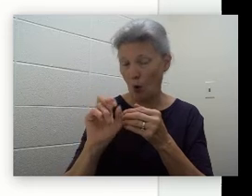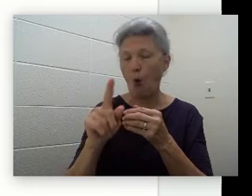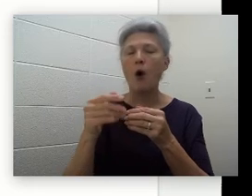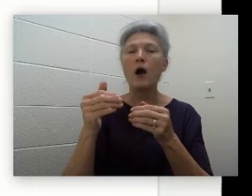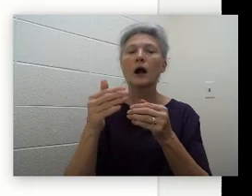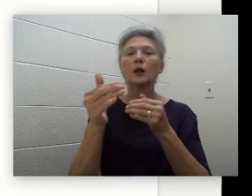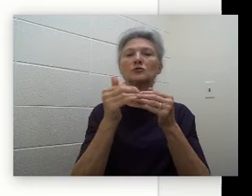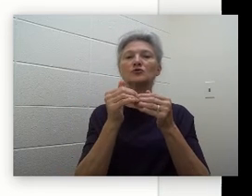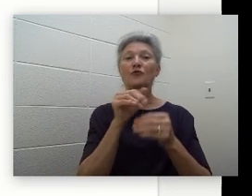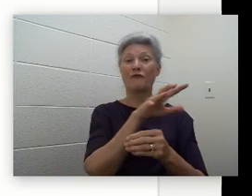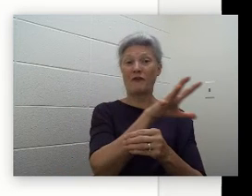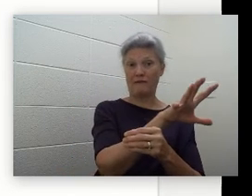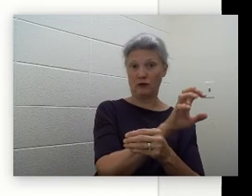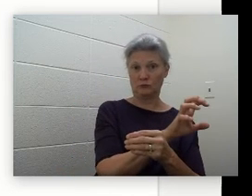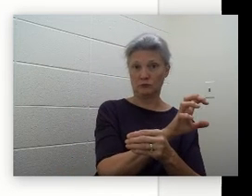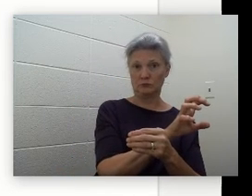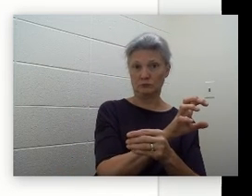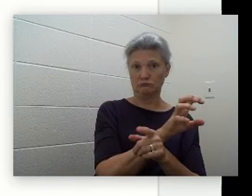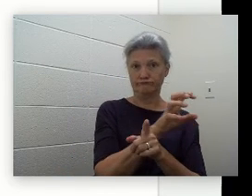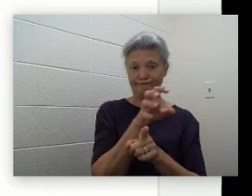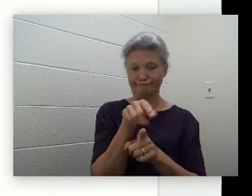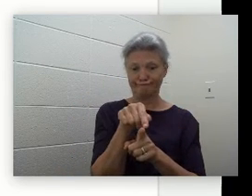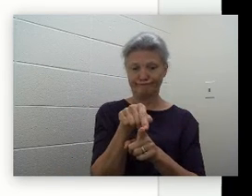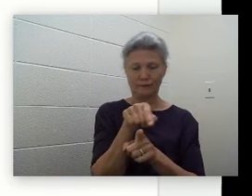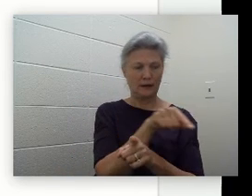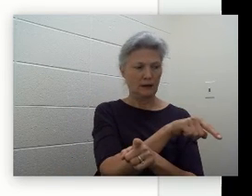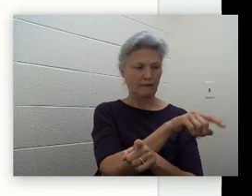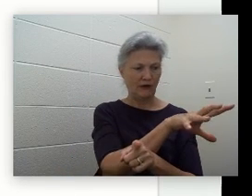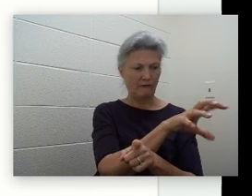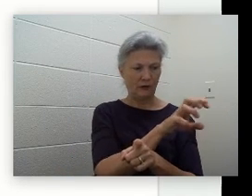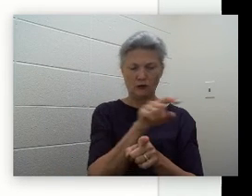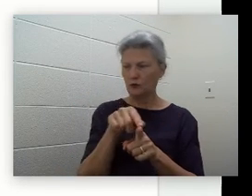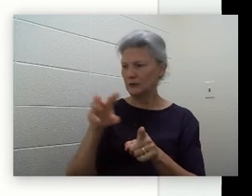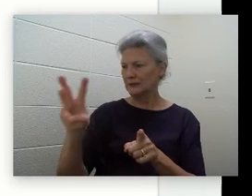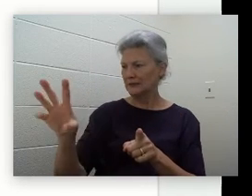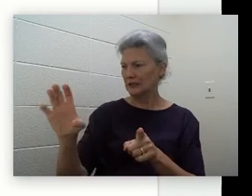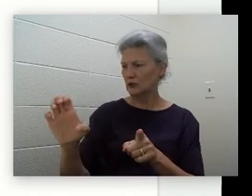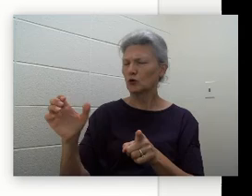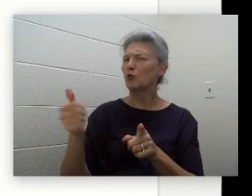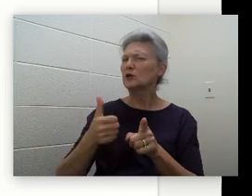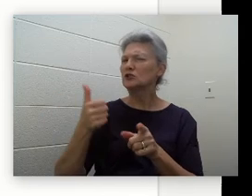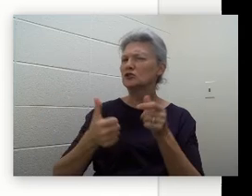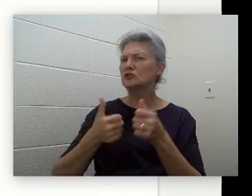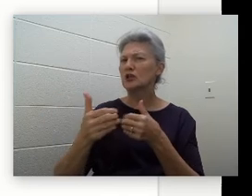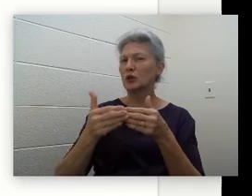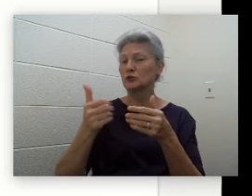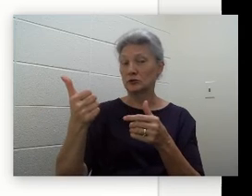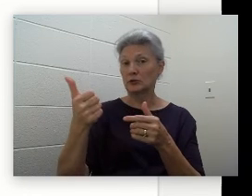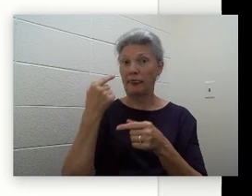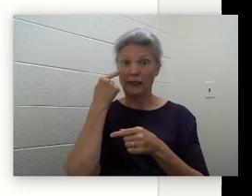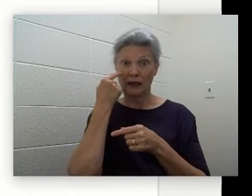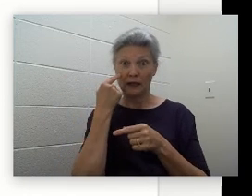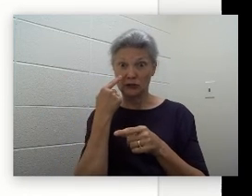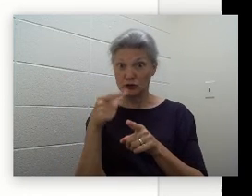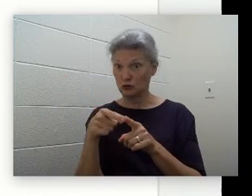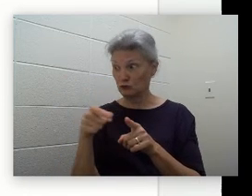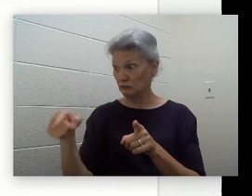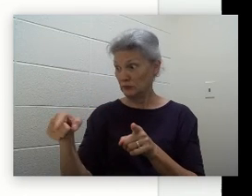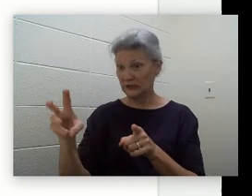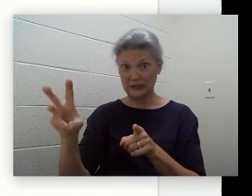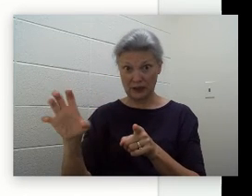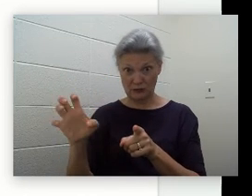is it closer to 500? Which hundred is it closer to? Are you guys thinking it's closer to